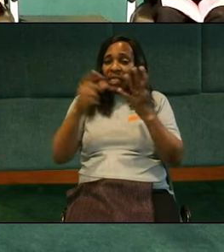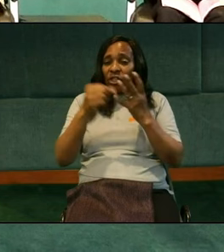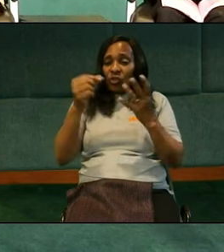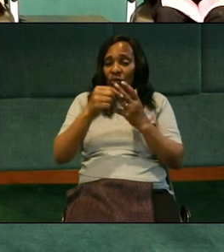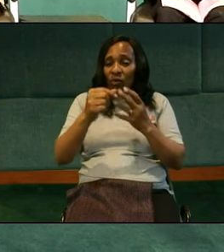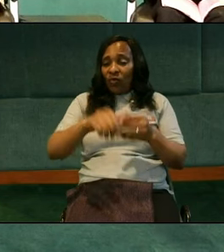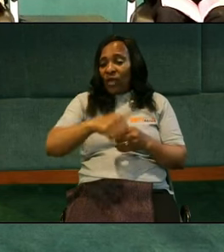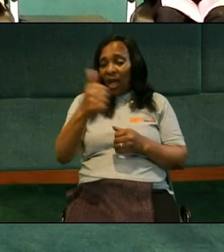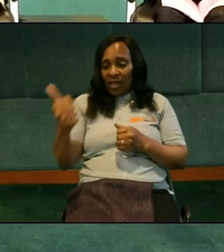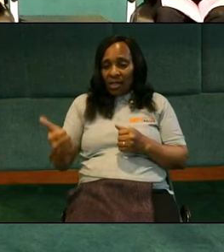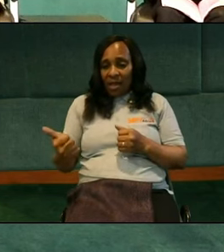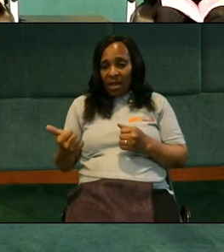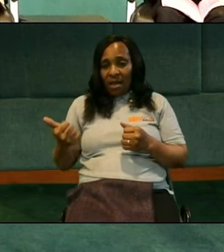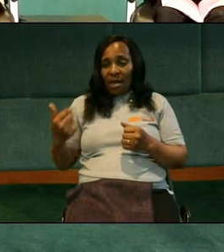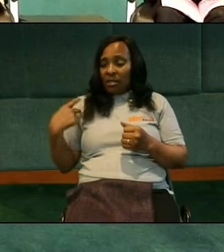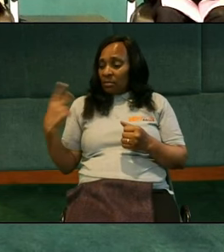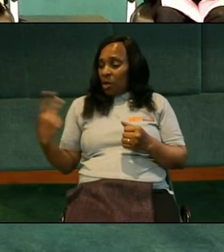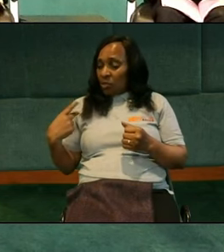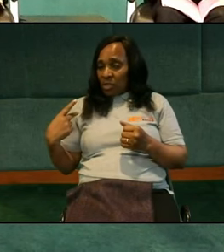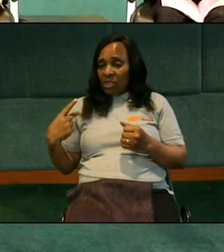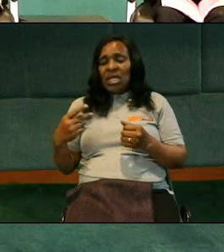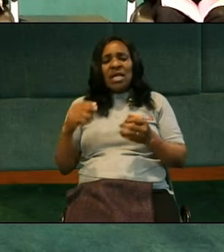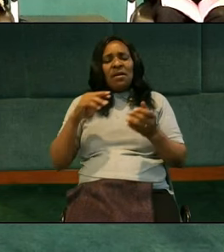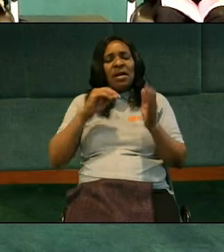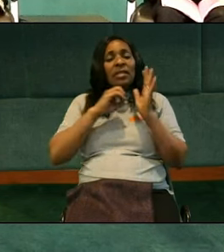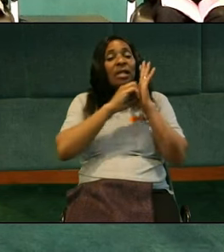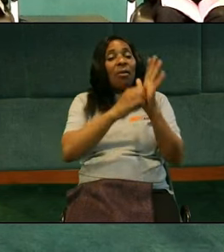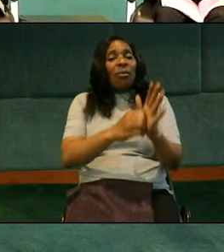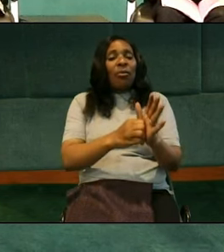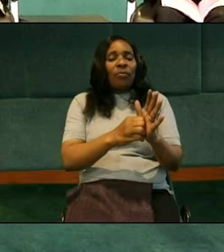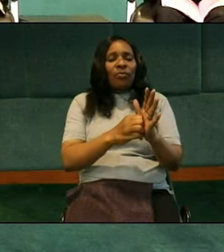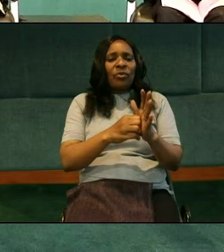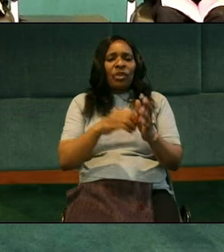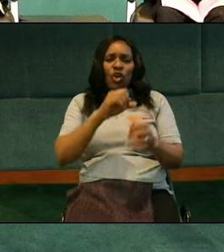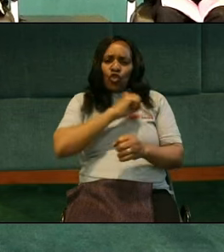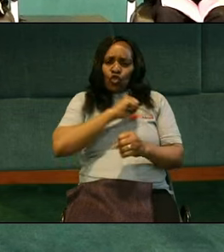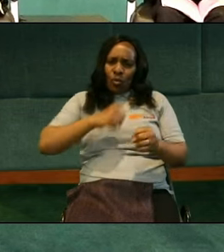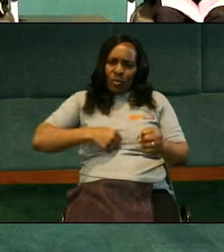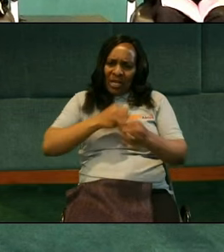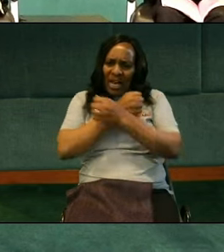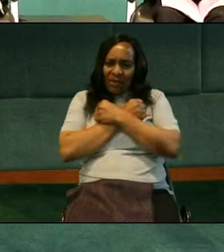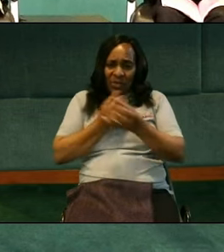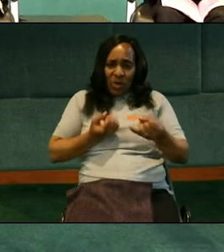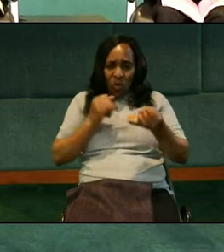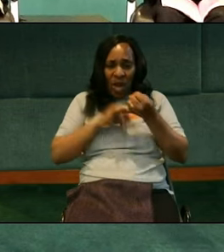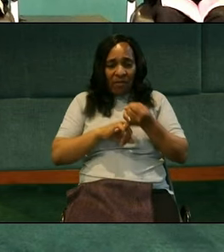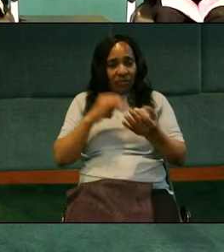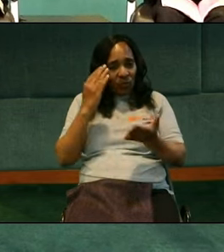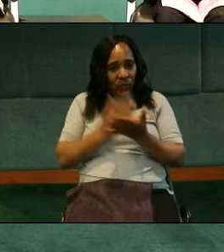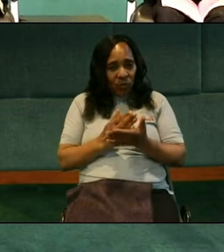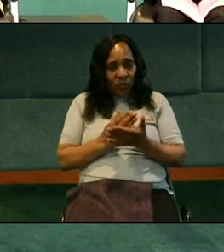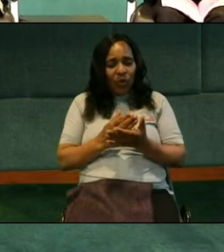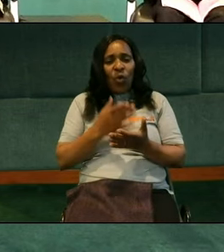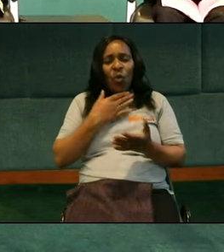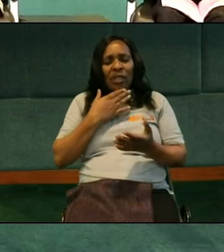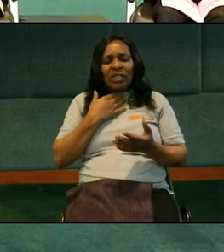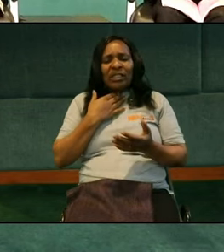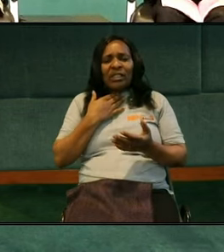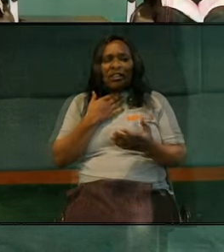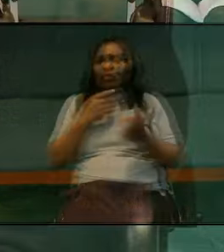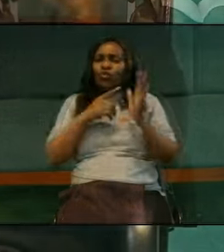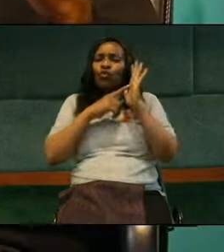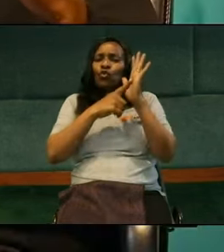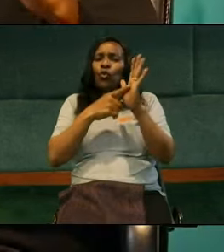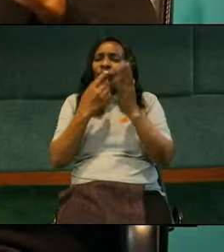other spouse. For example, here, Solomon loved his wives. That's why he wanted to make